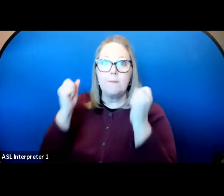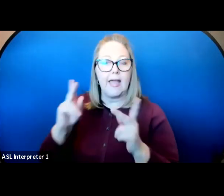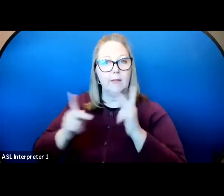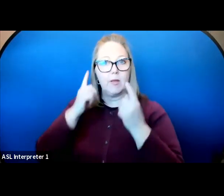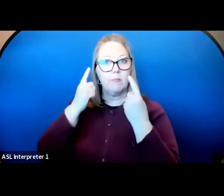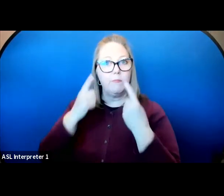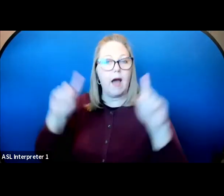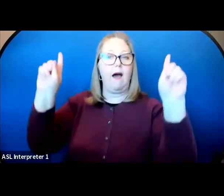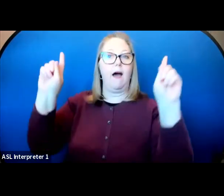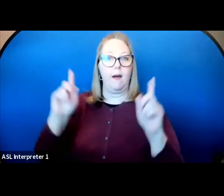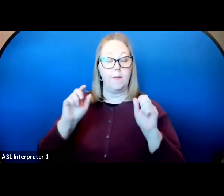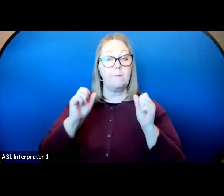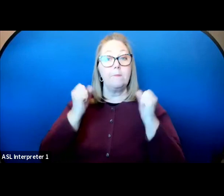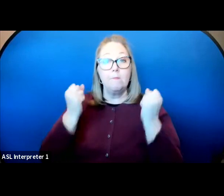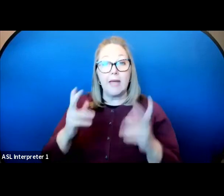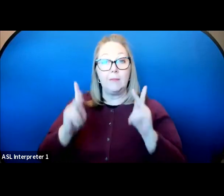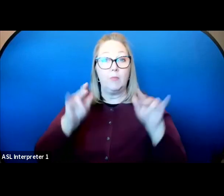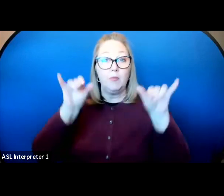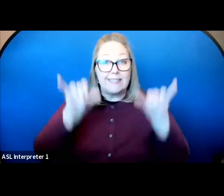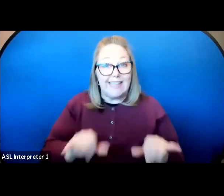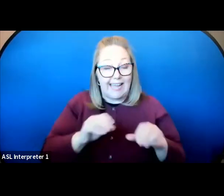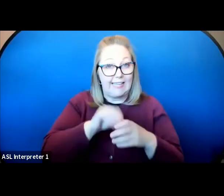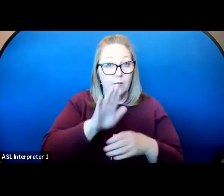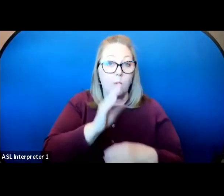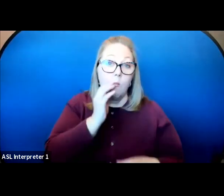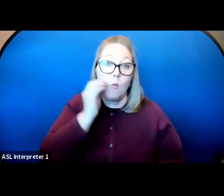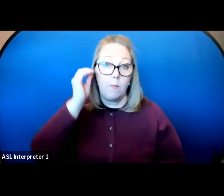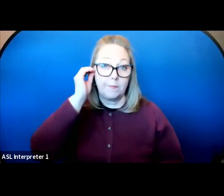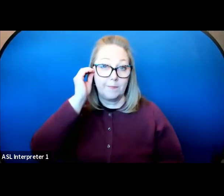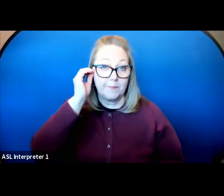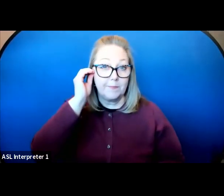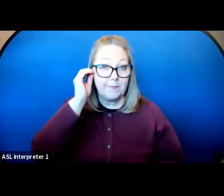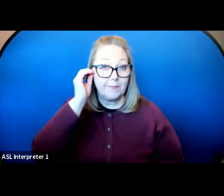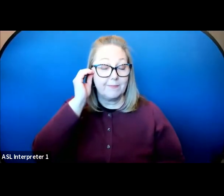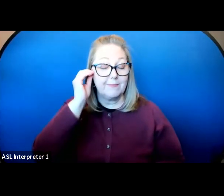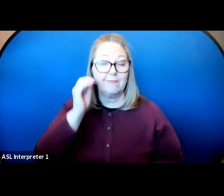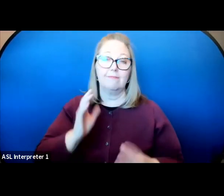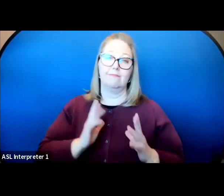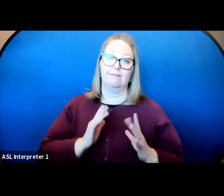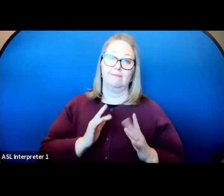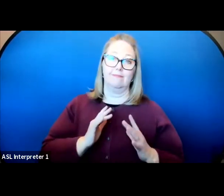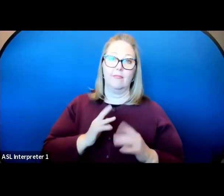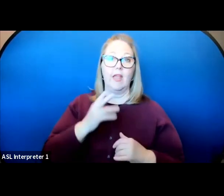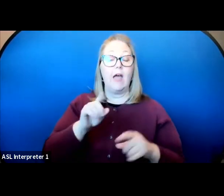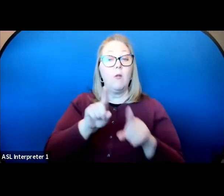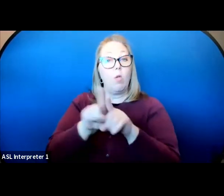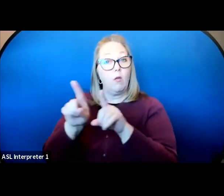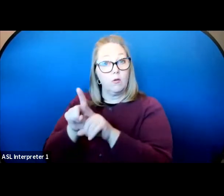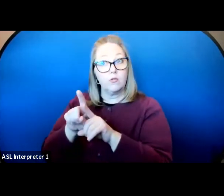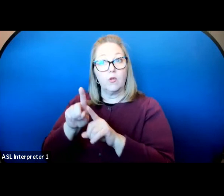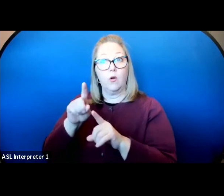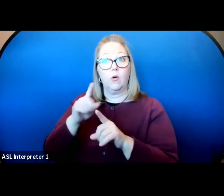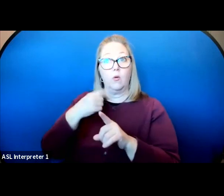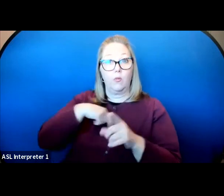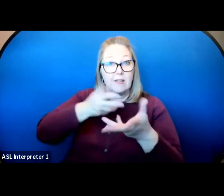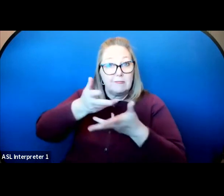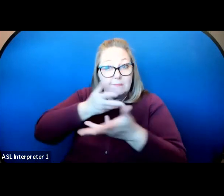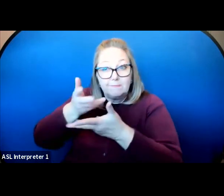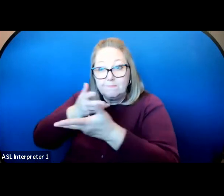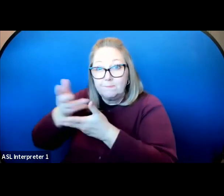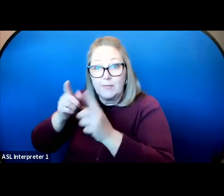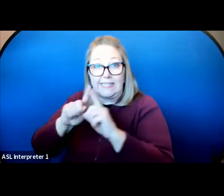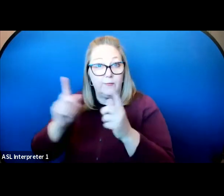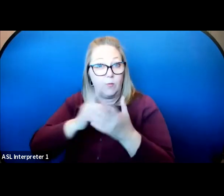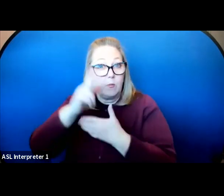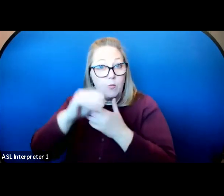many tenants that were able to stay in their residence. What we also realized in working with the various partners and the